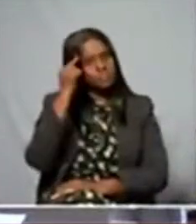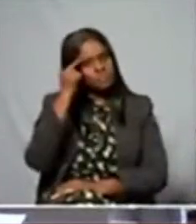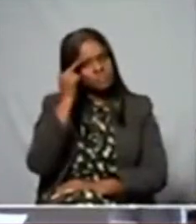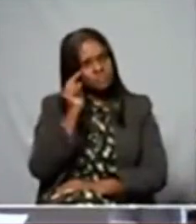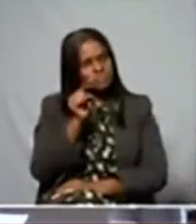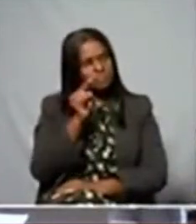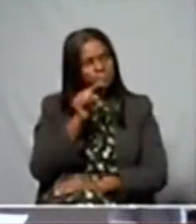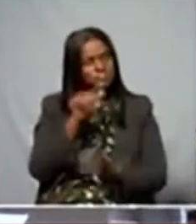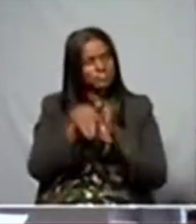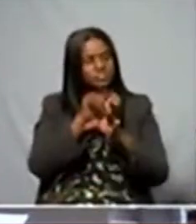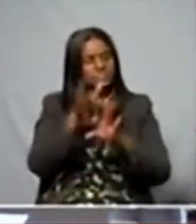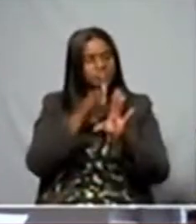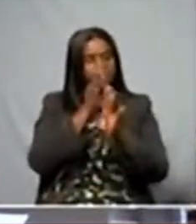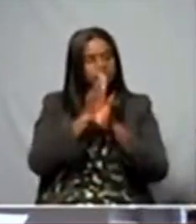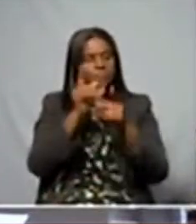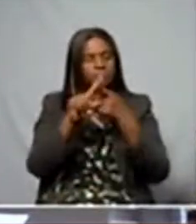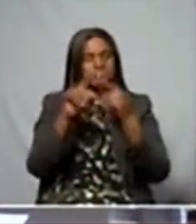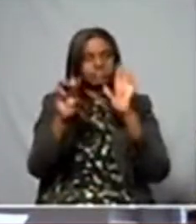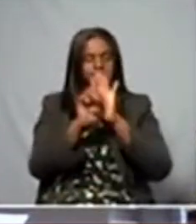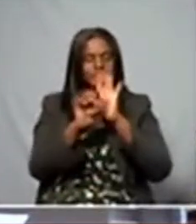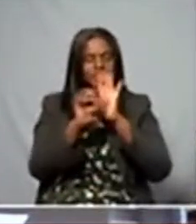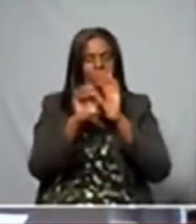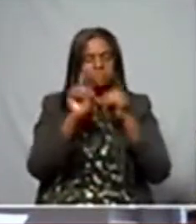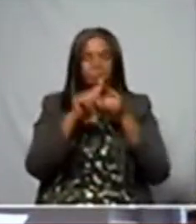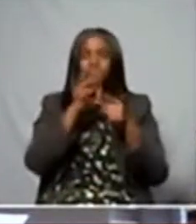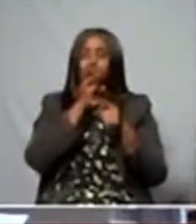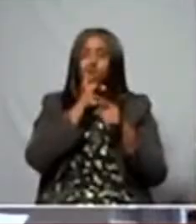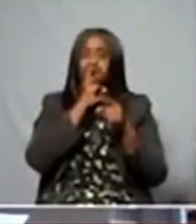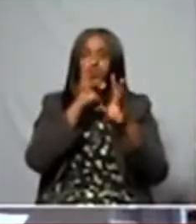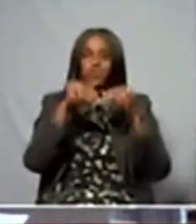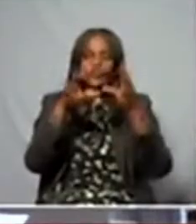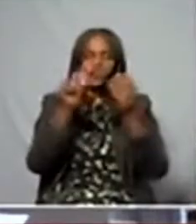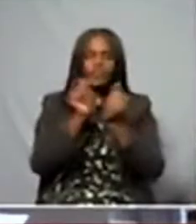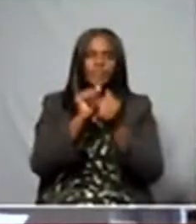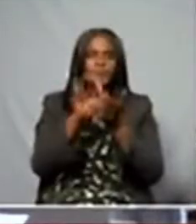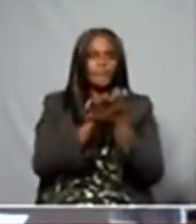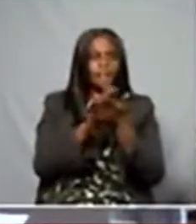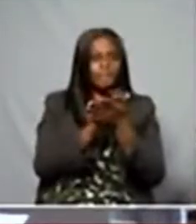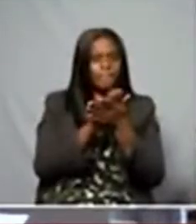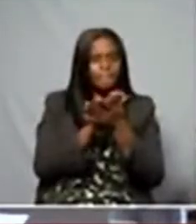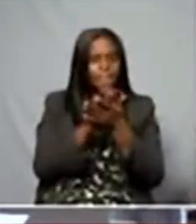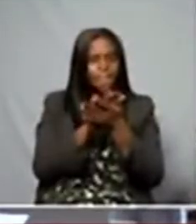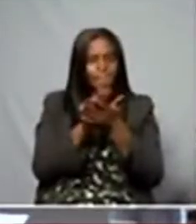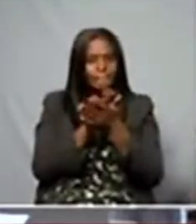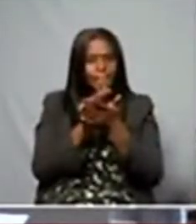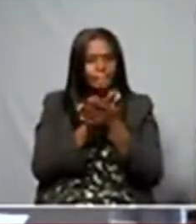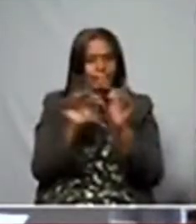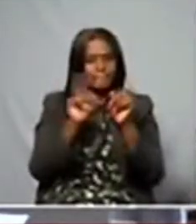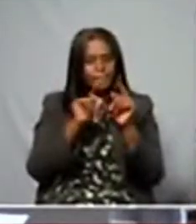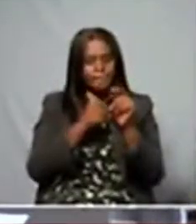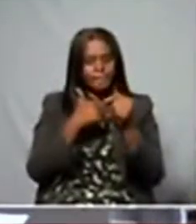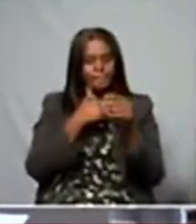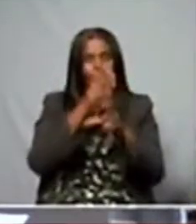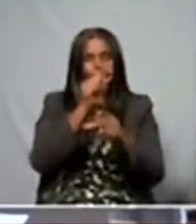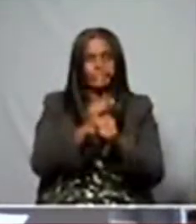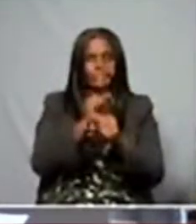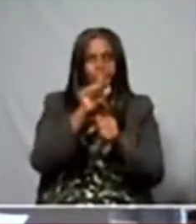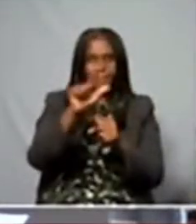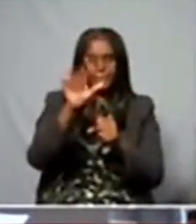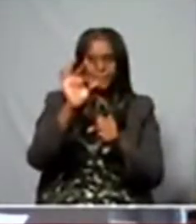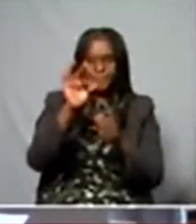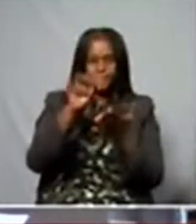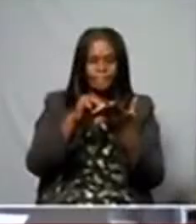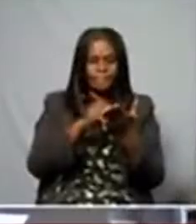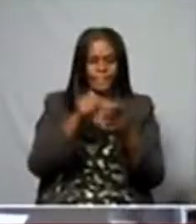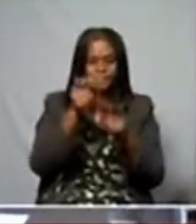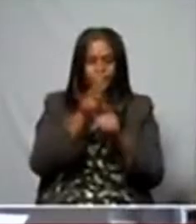reference to water supply and sanitation, where we have received 29 million